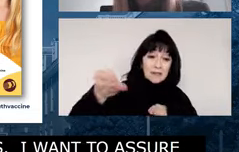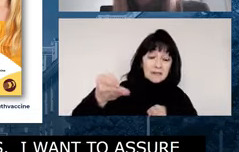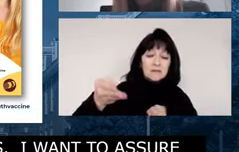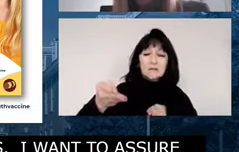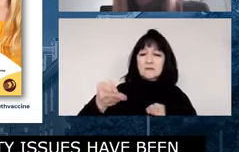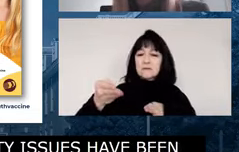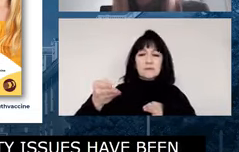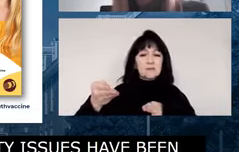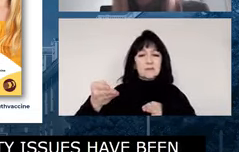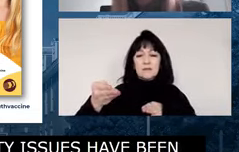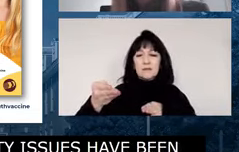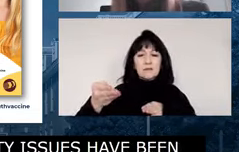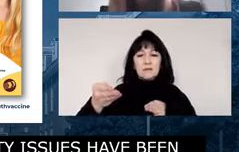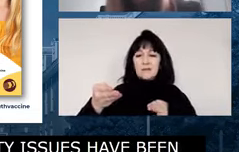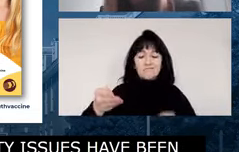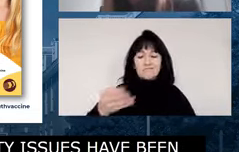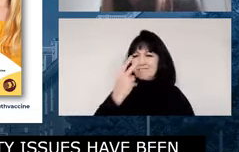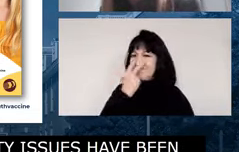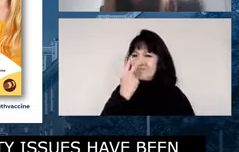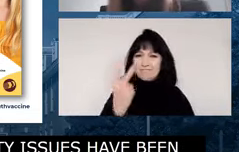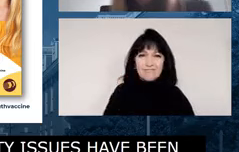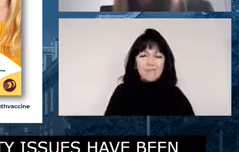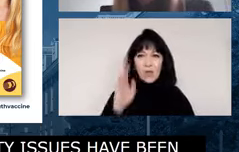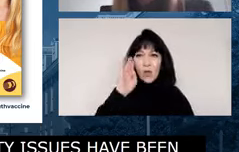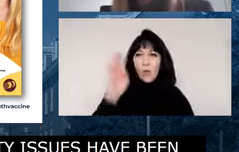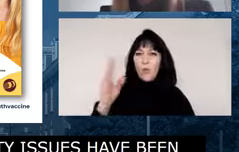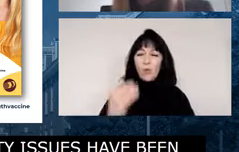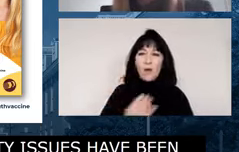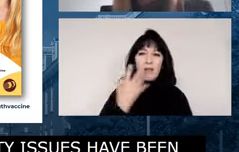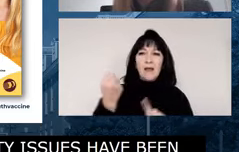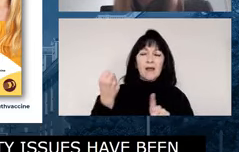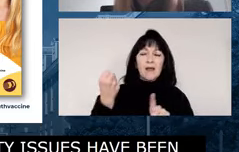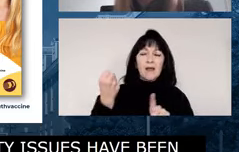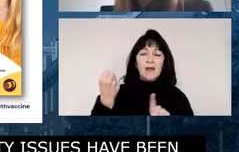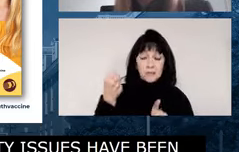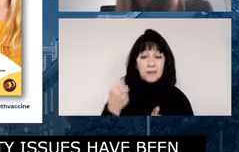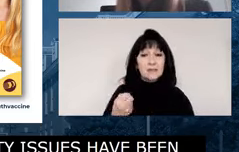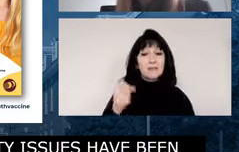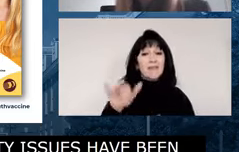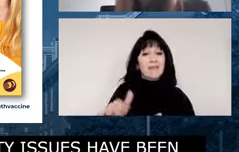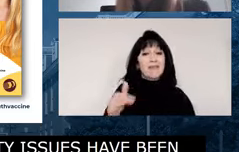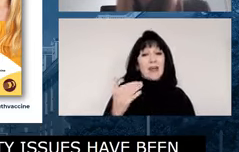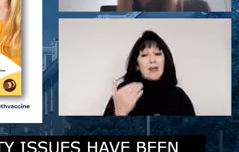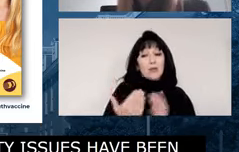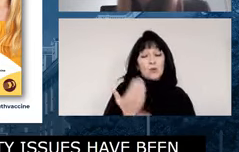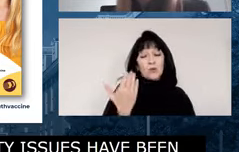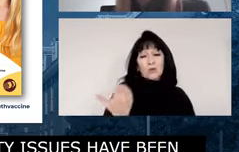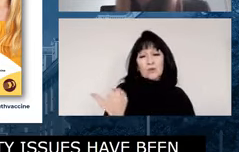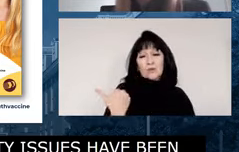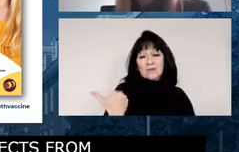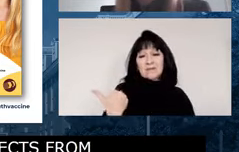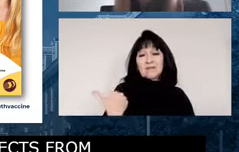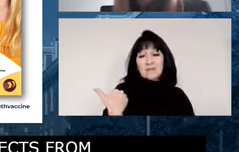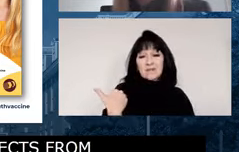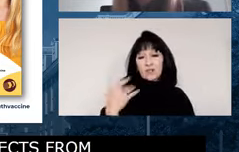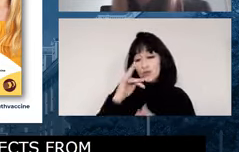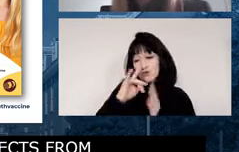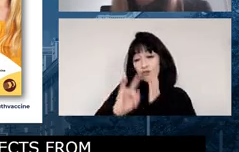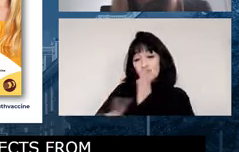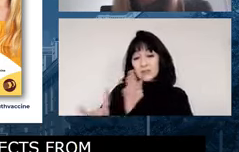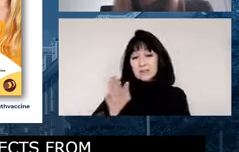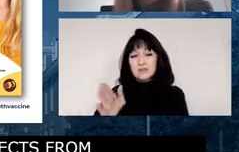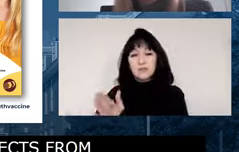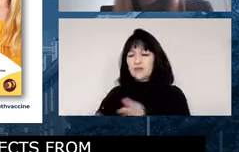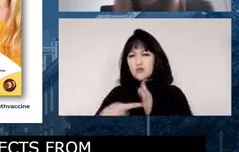are extremely unlikely. And in fact, a new study that was just released last week showed no reproductive side effects from